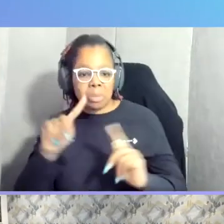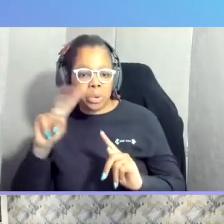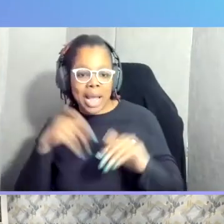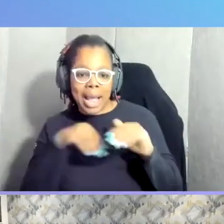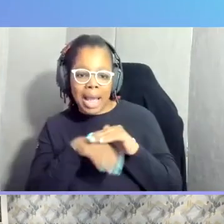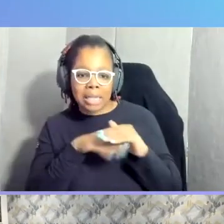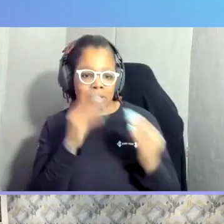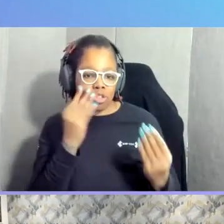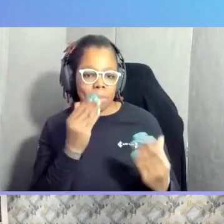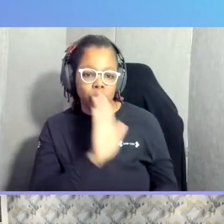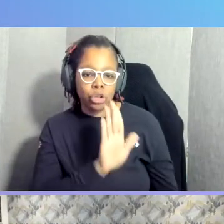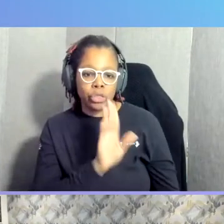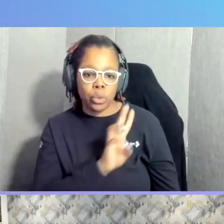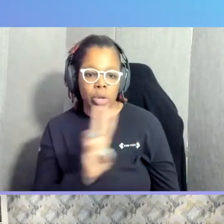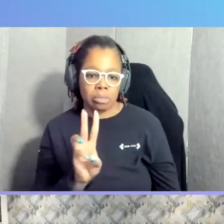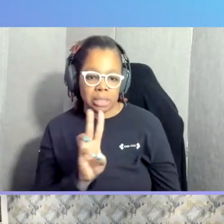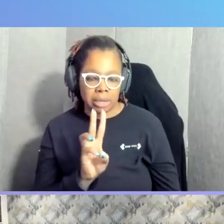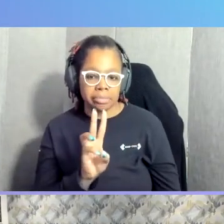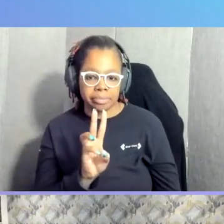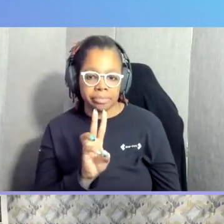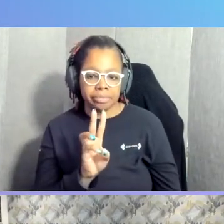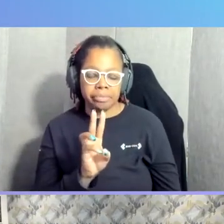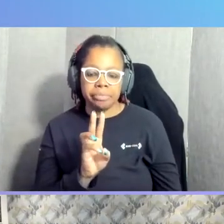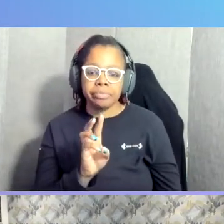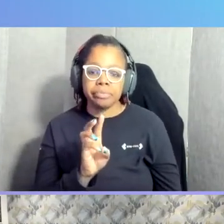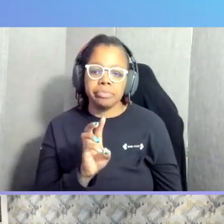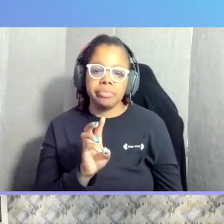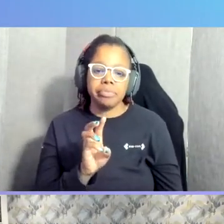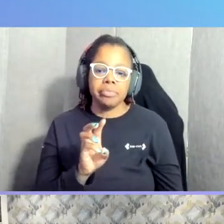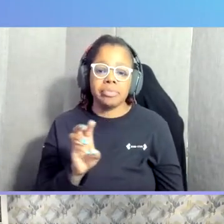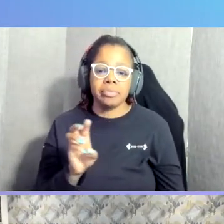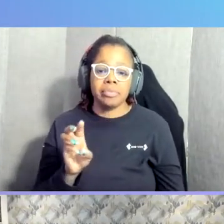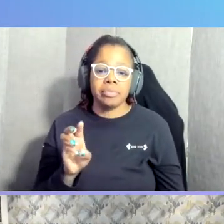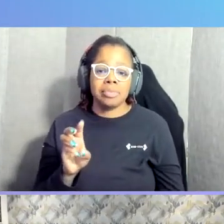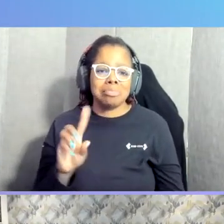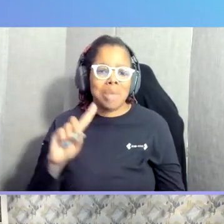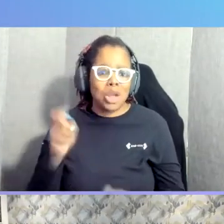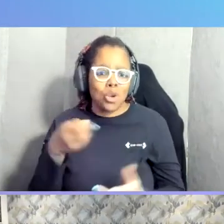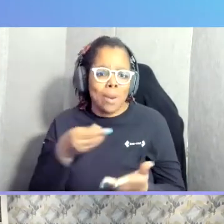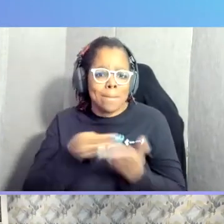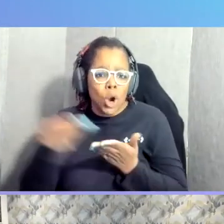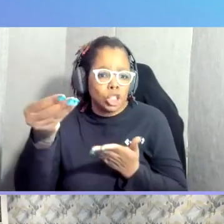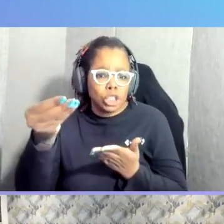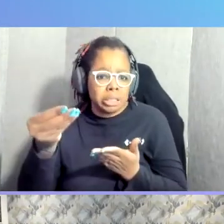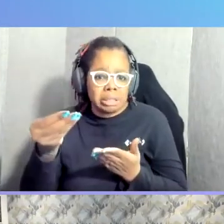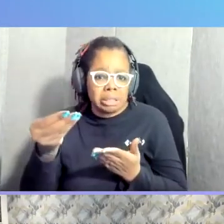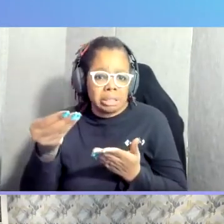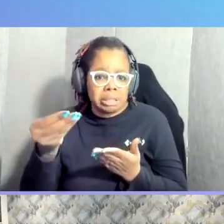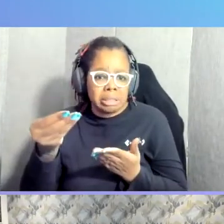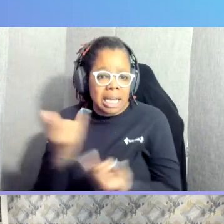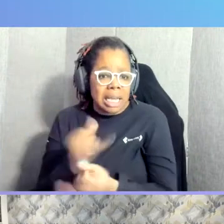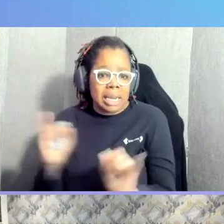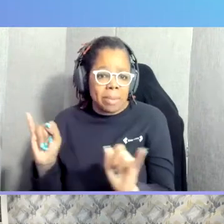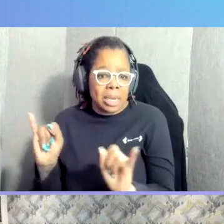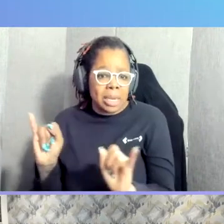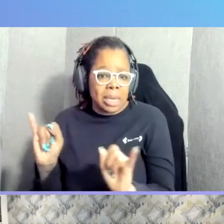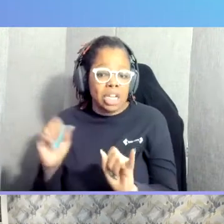information on their website, and they could even complete purchase independently. So